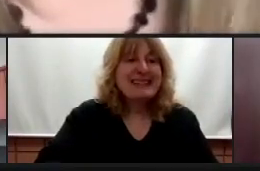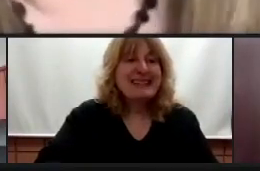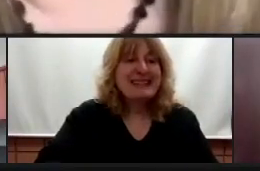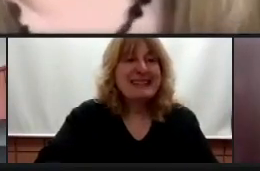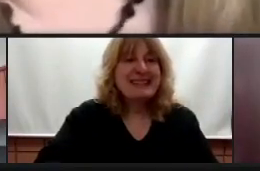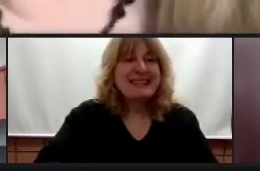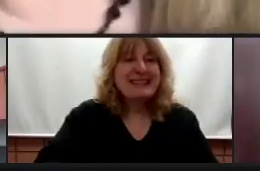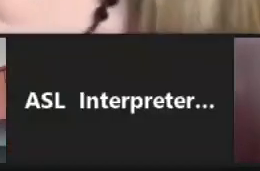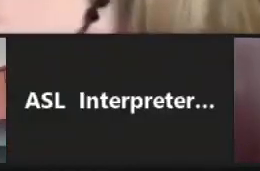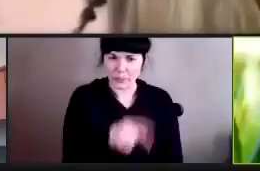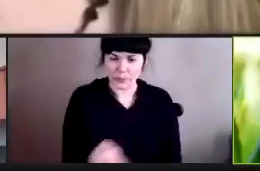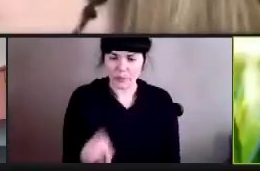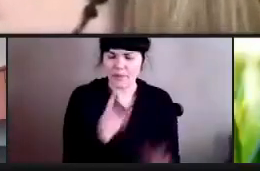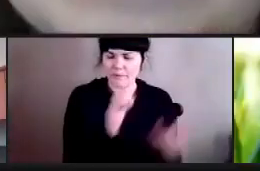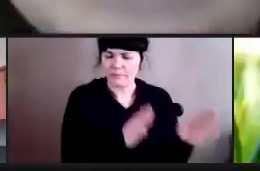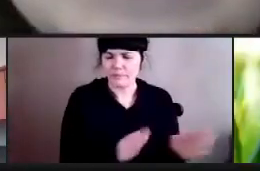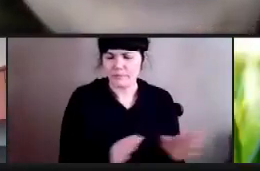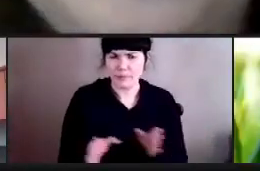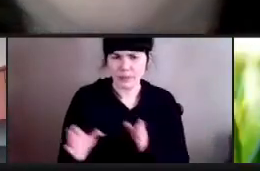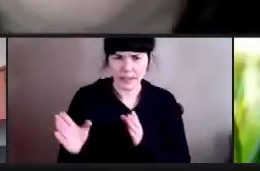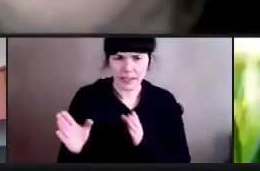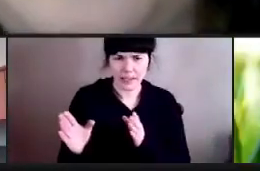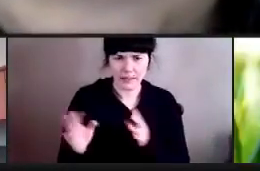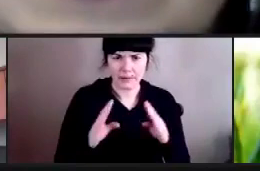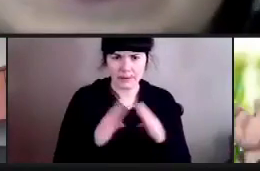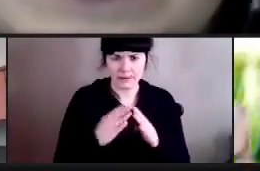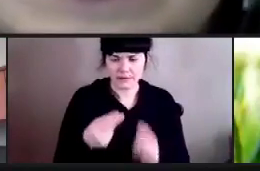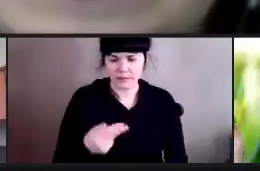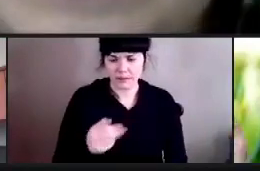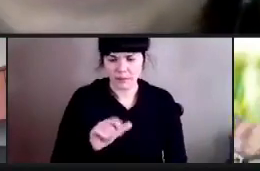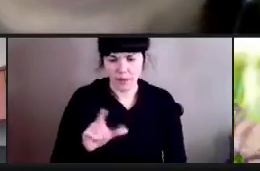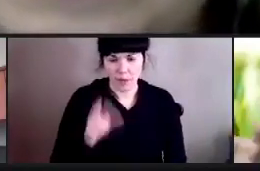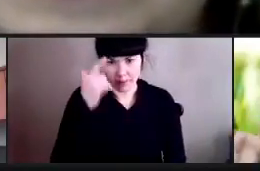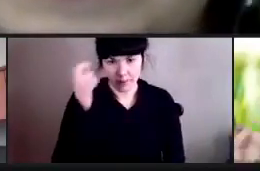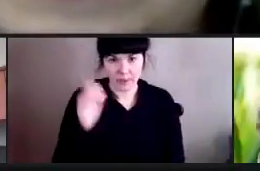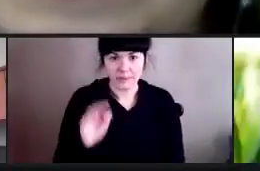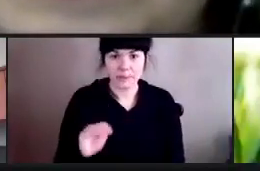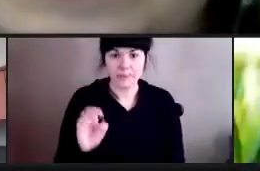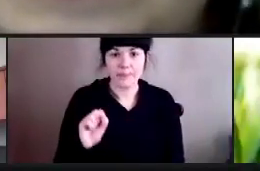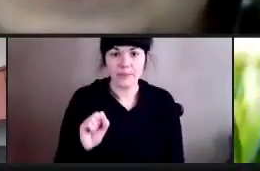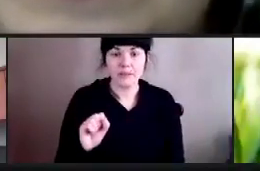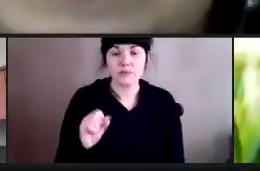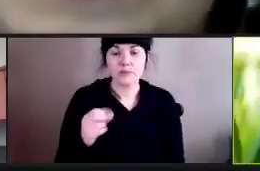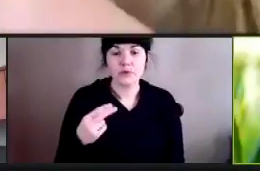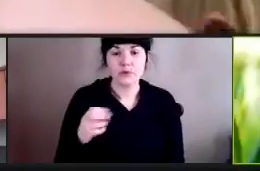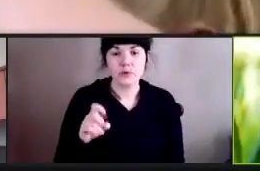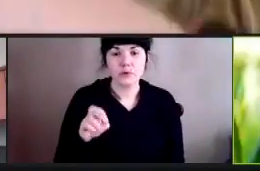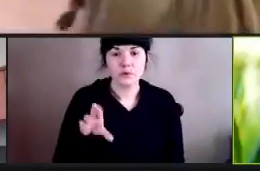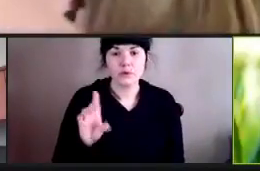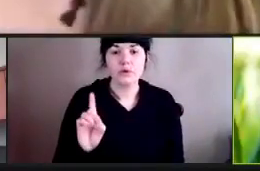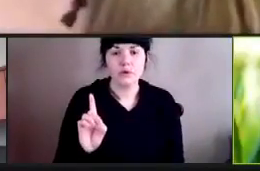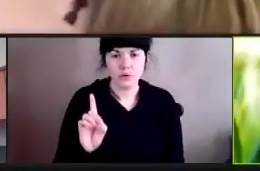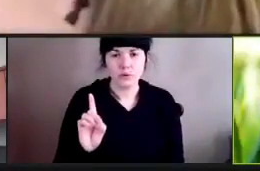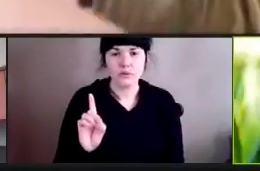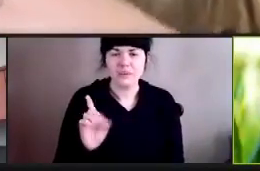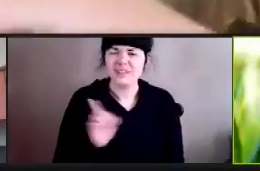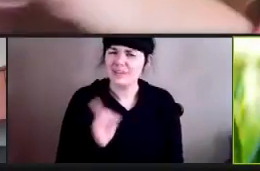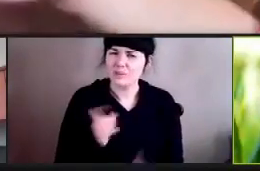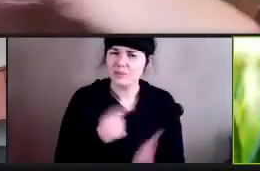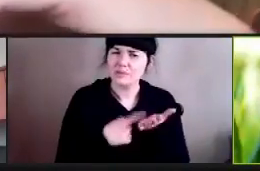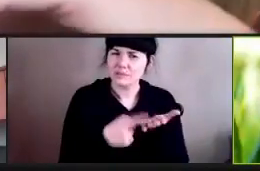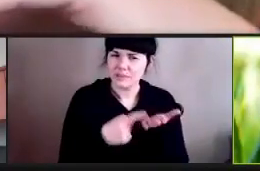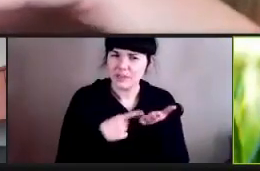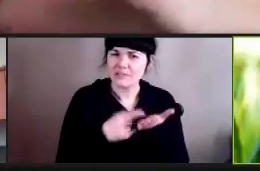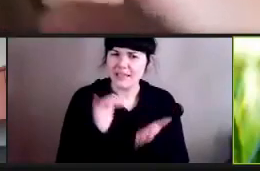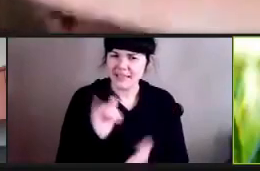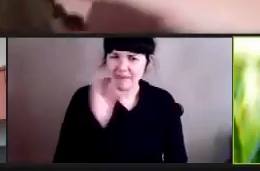town hall today, because Ms. Hurd spoke first about the fact of the monies being tied up.